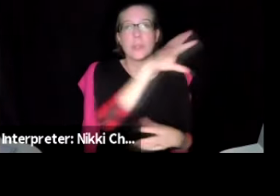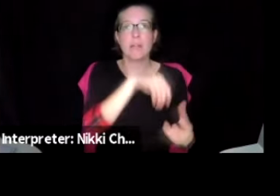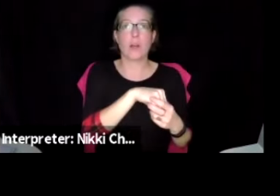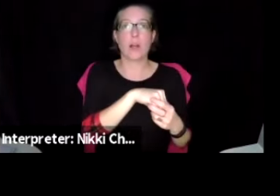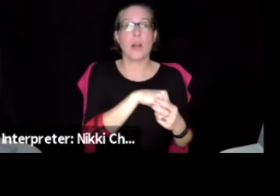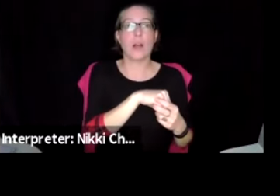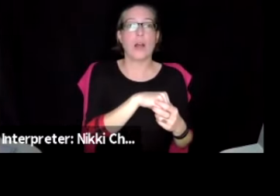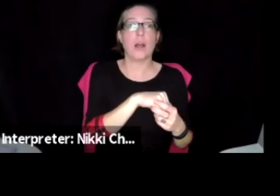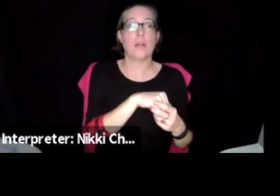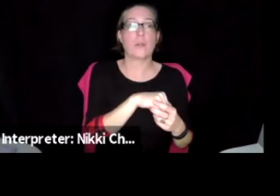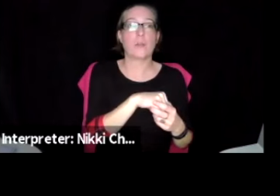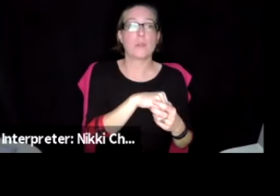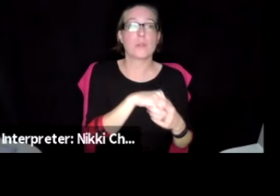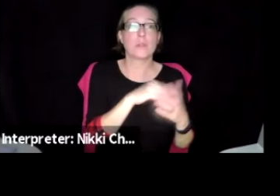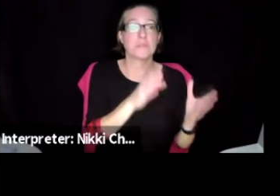be consulted,